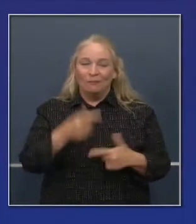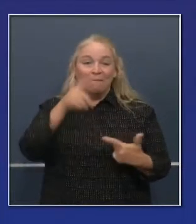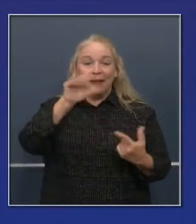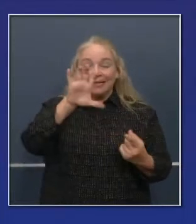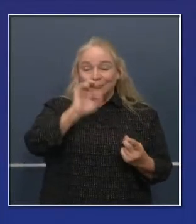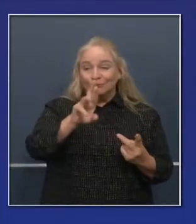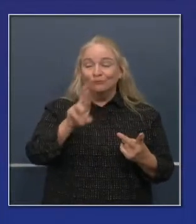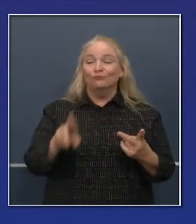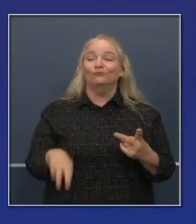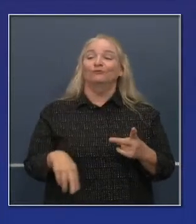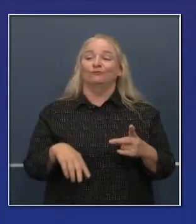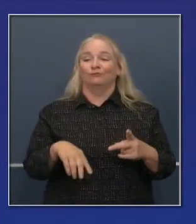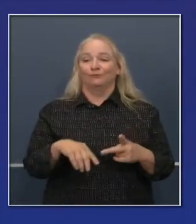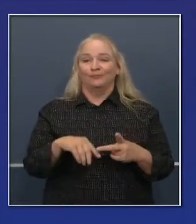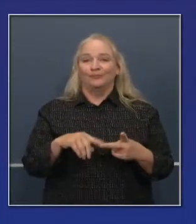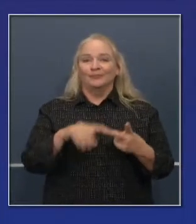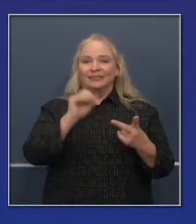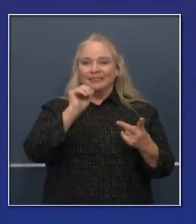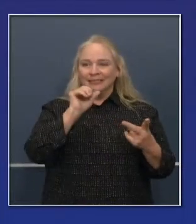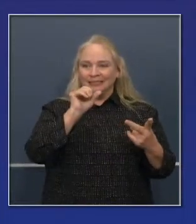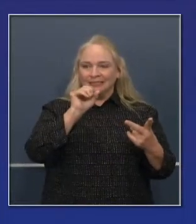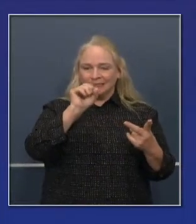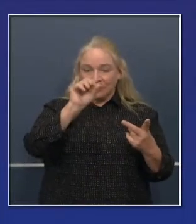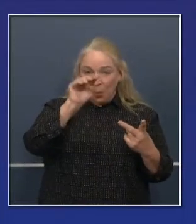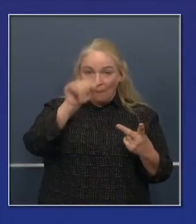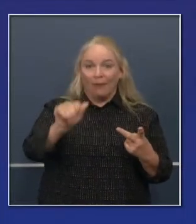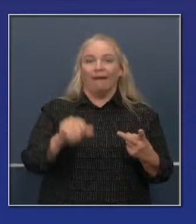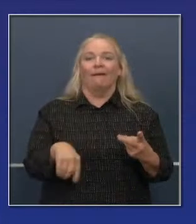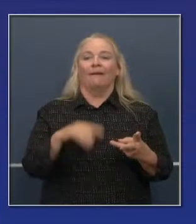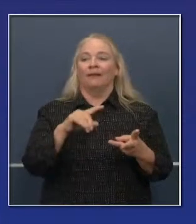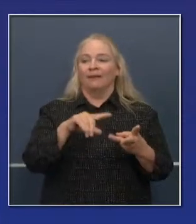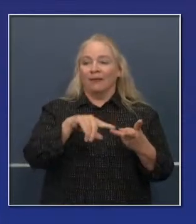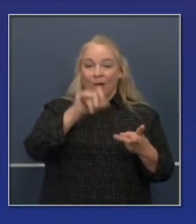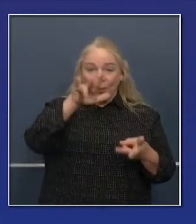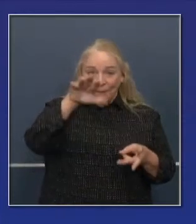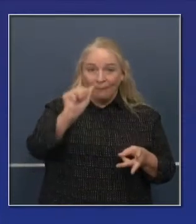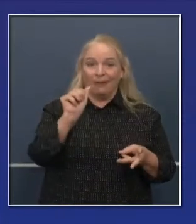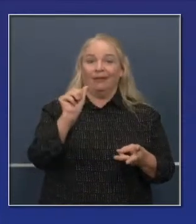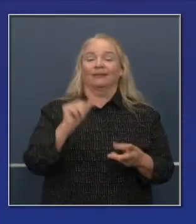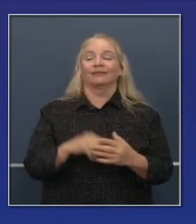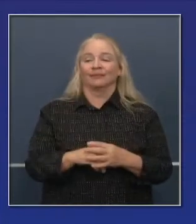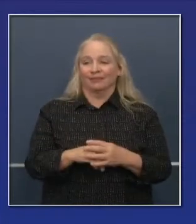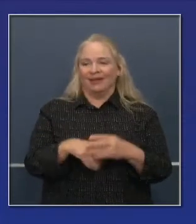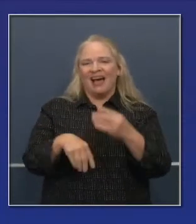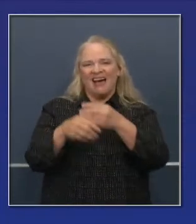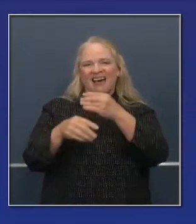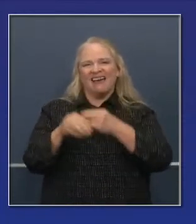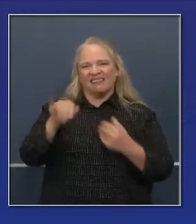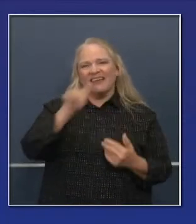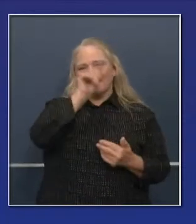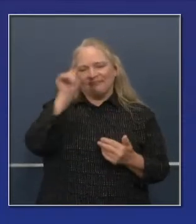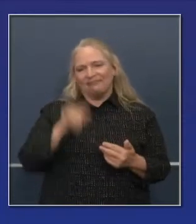and Yuba County. These 30 counties in total represent about